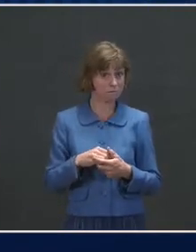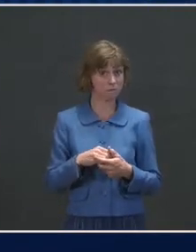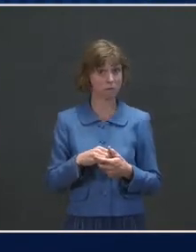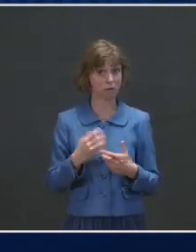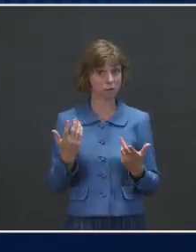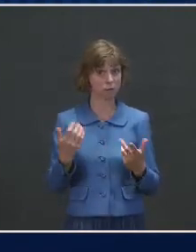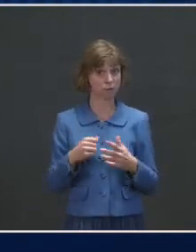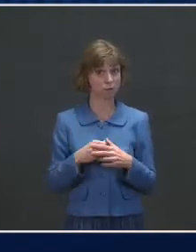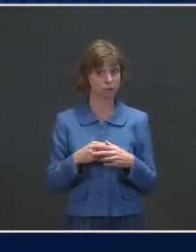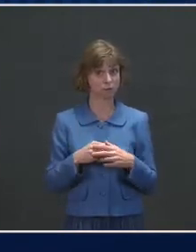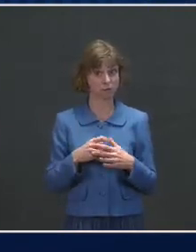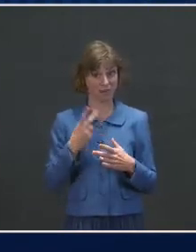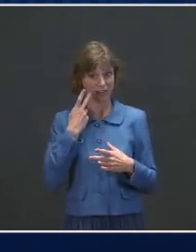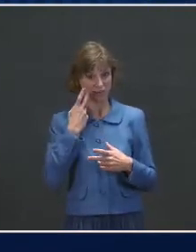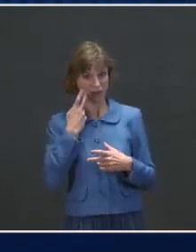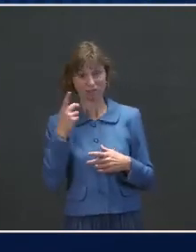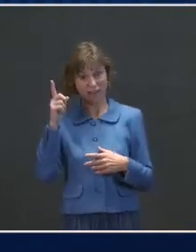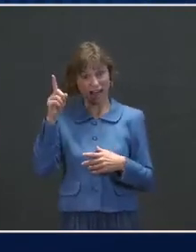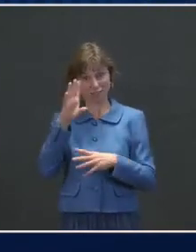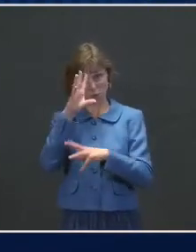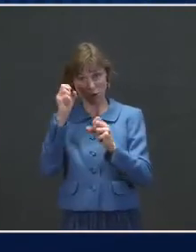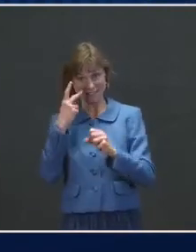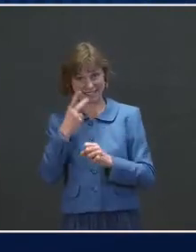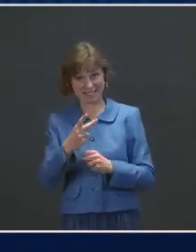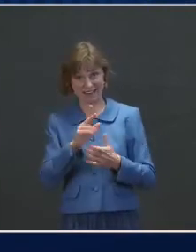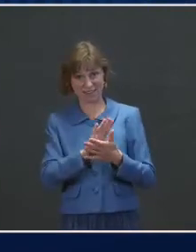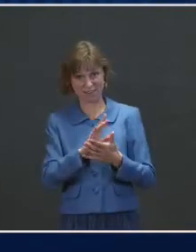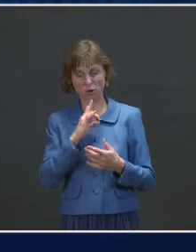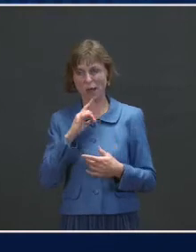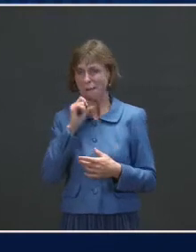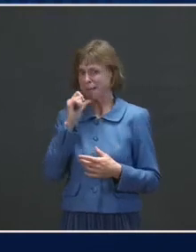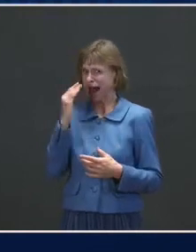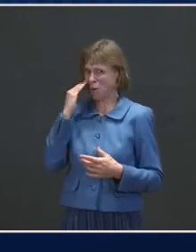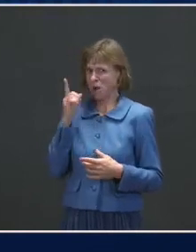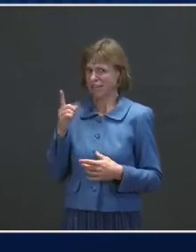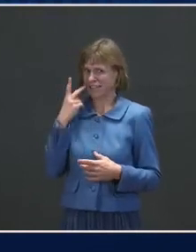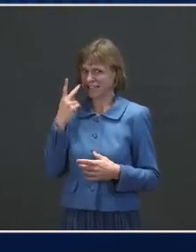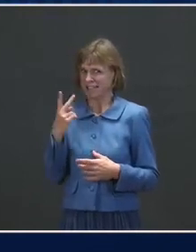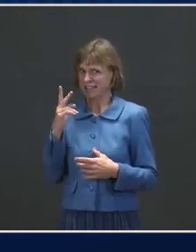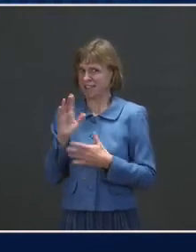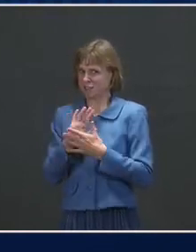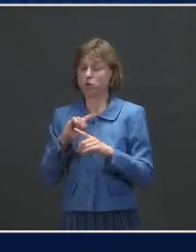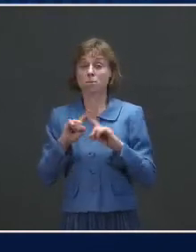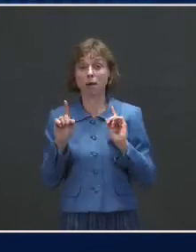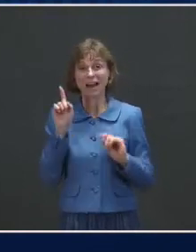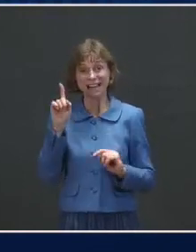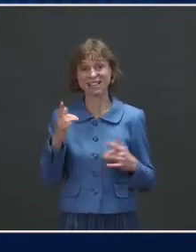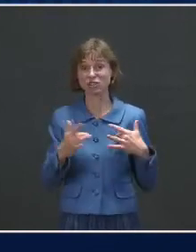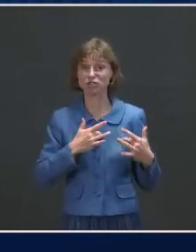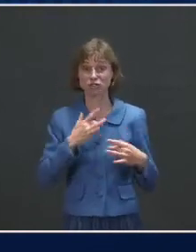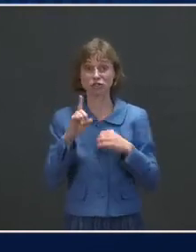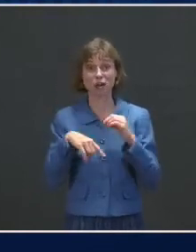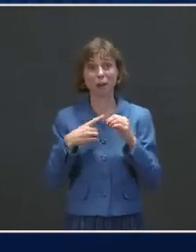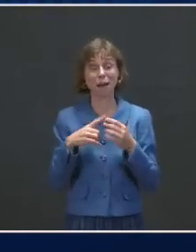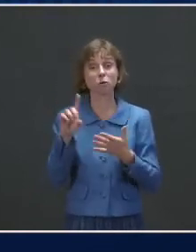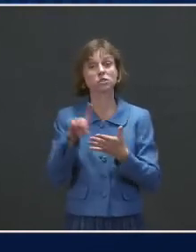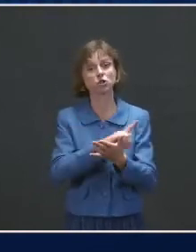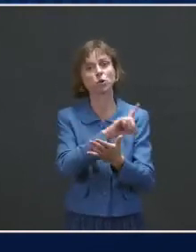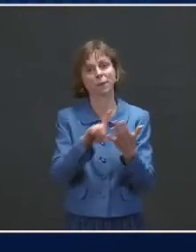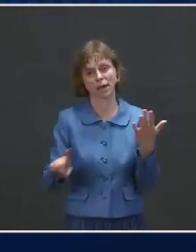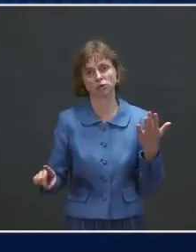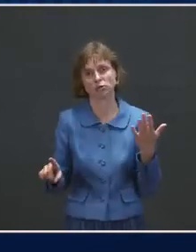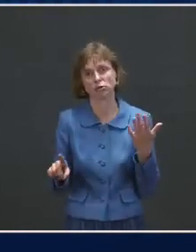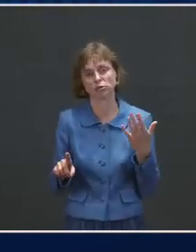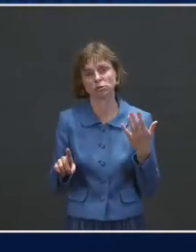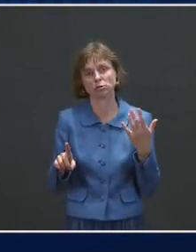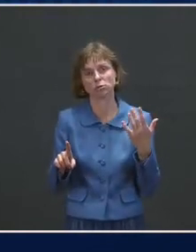And has he seen the videos? I'm not aware that he's seen the videos, but he is concerned about the discrimination against